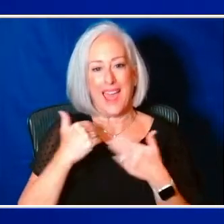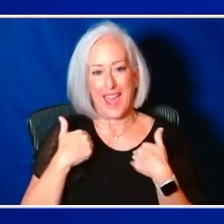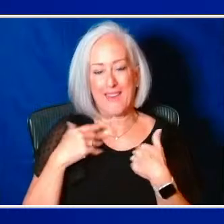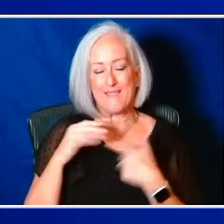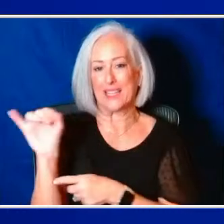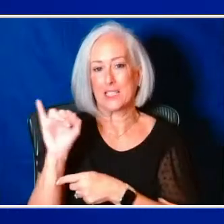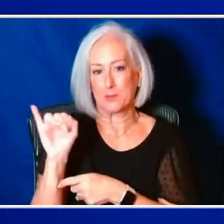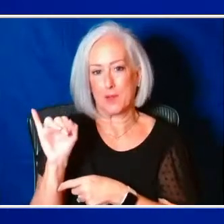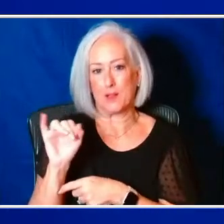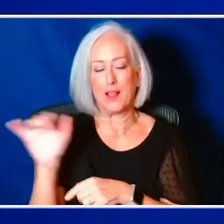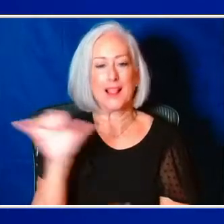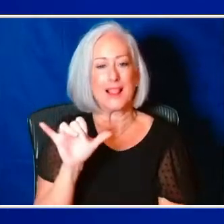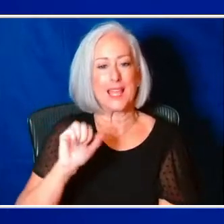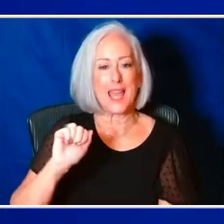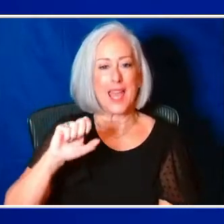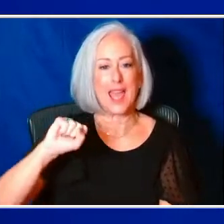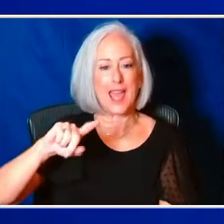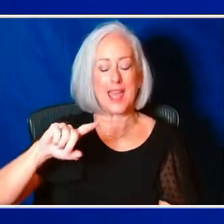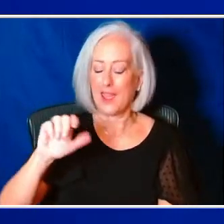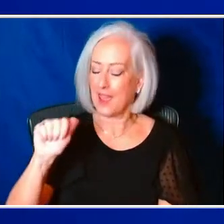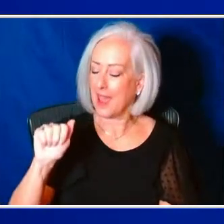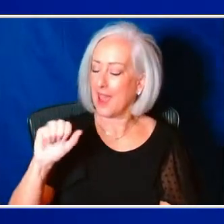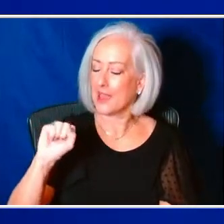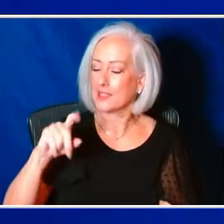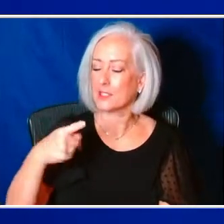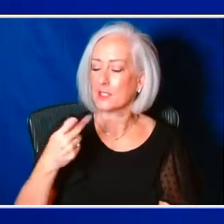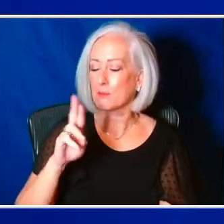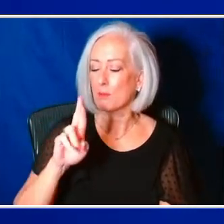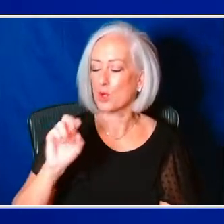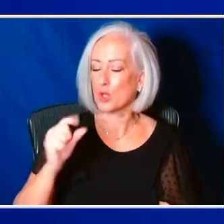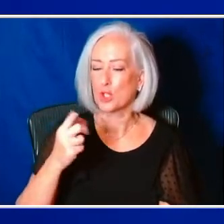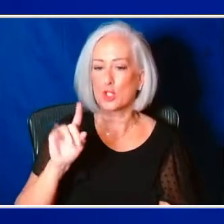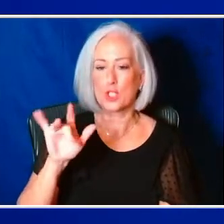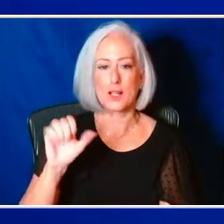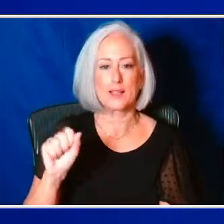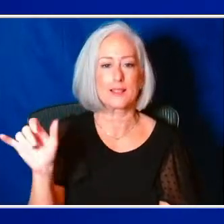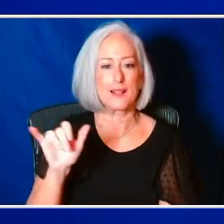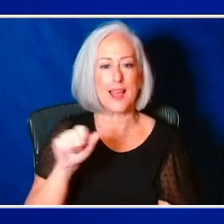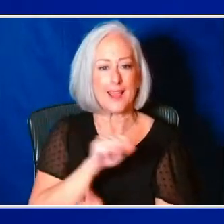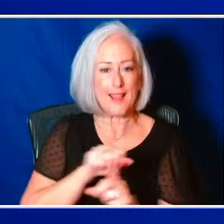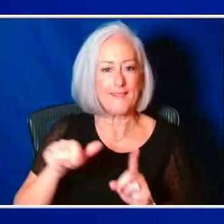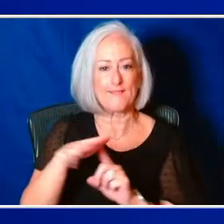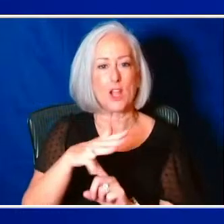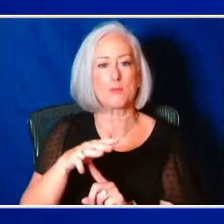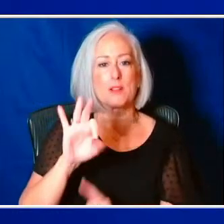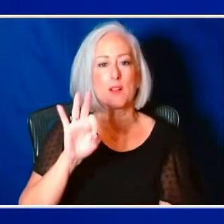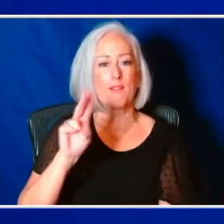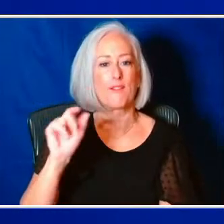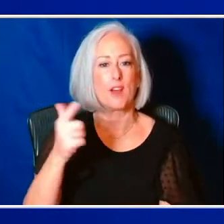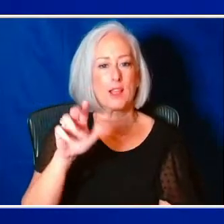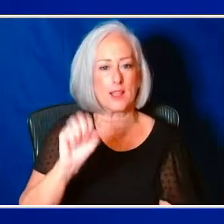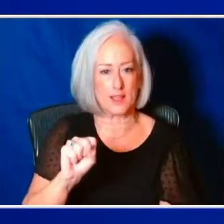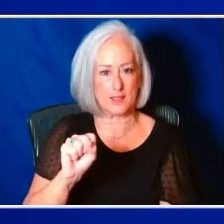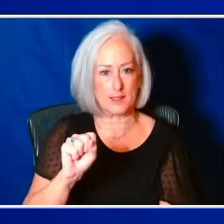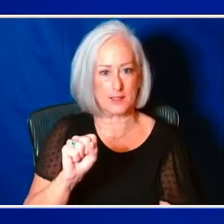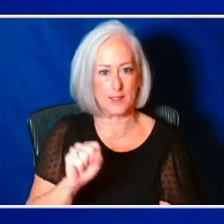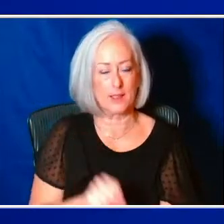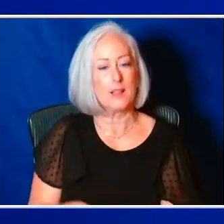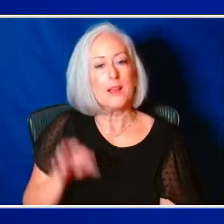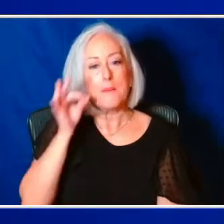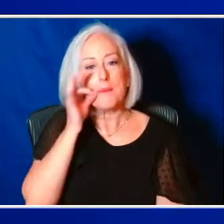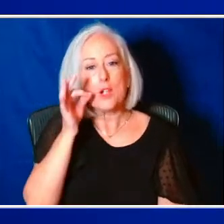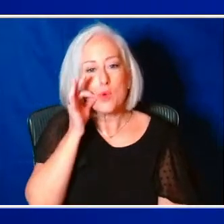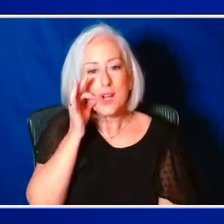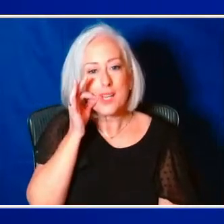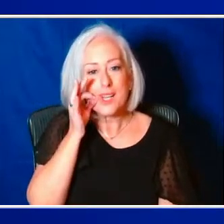aspergillus, which are just environmental fungus. However, when you do smoke marijuana, the temperature of the flame is not high enough to kill